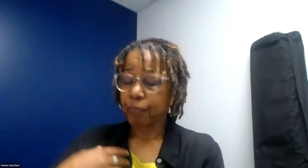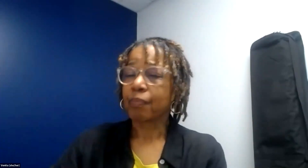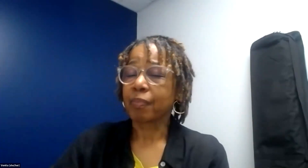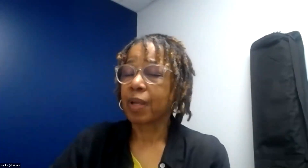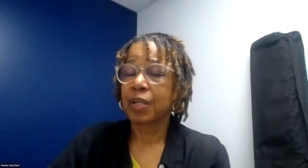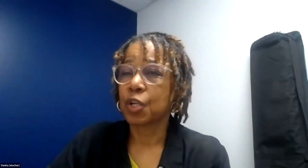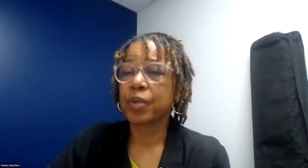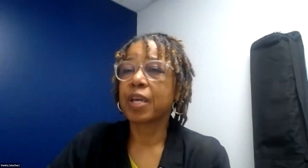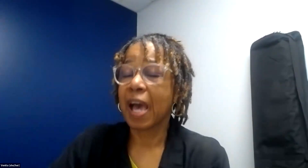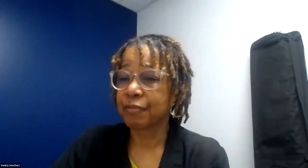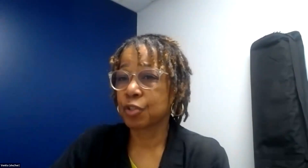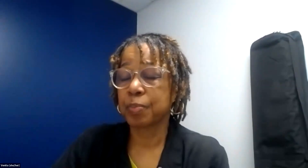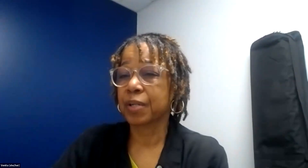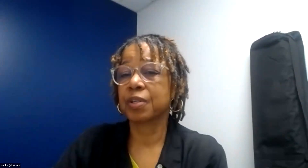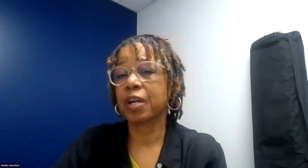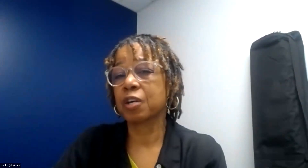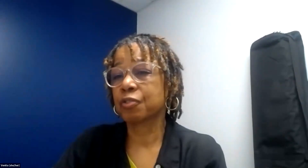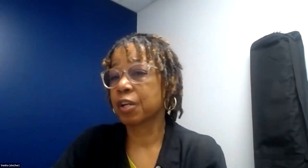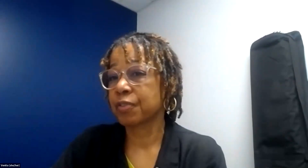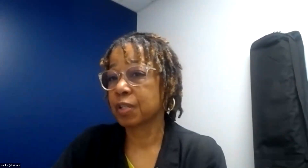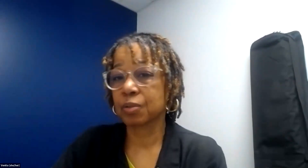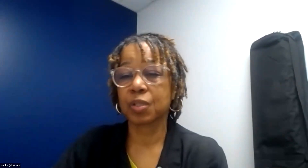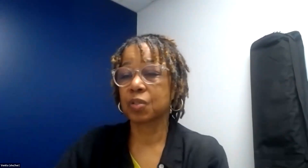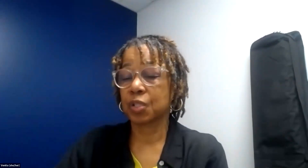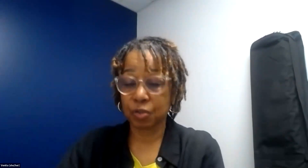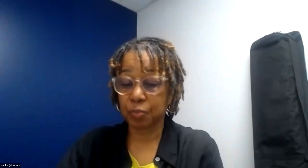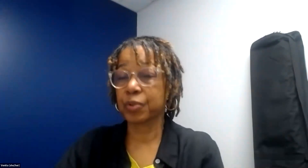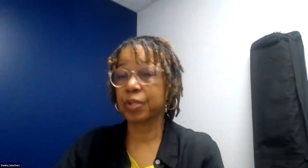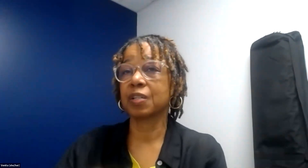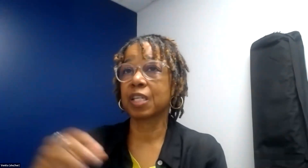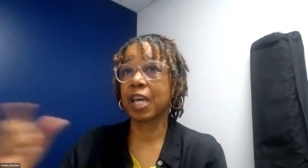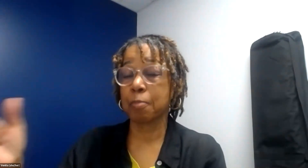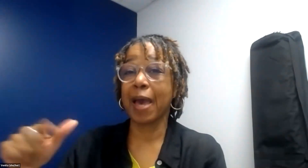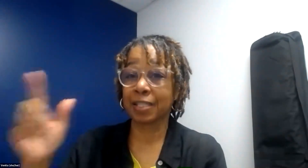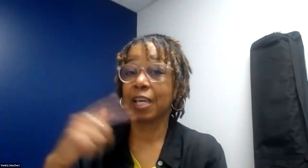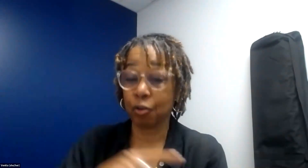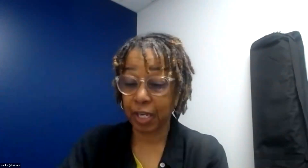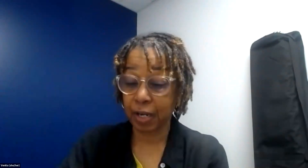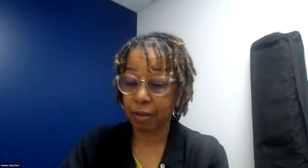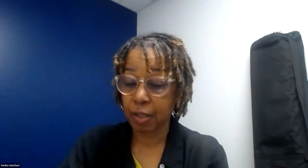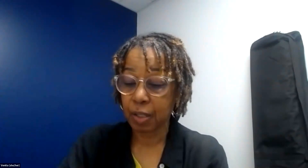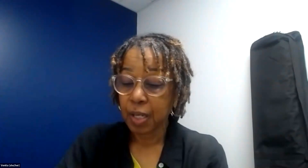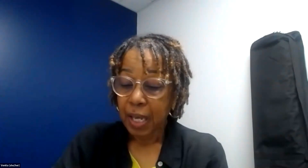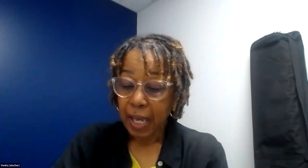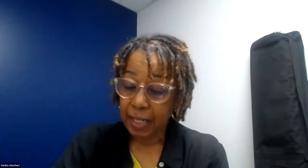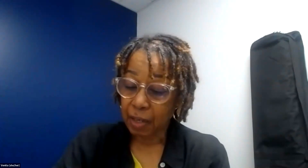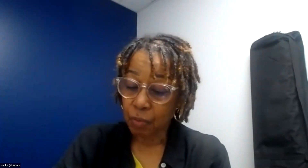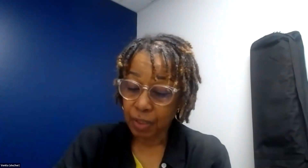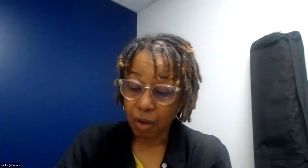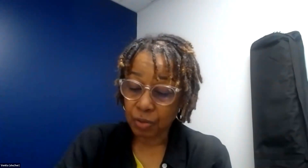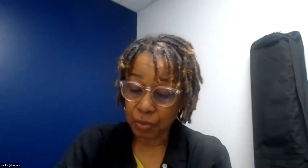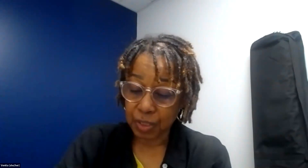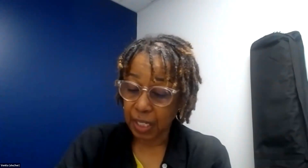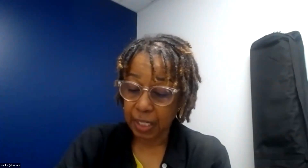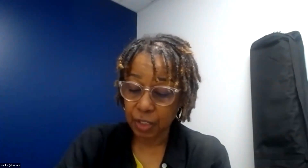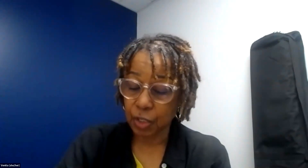And we have to do better in our healthcare fields, to bring the care back to healthcare. And I want